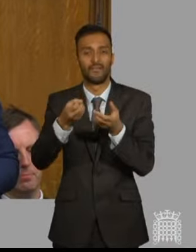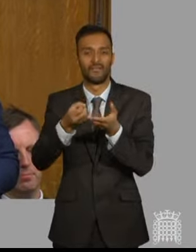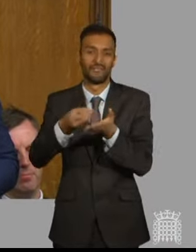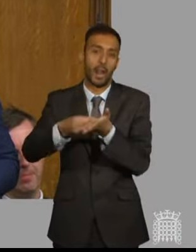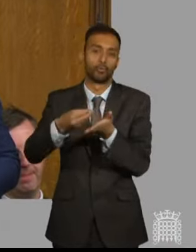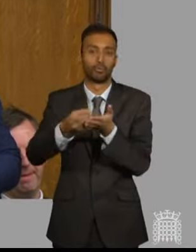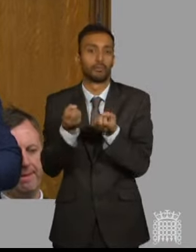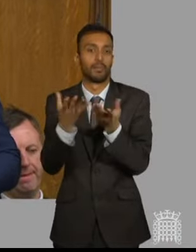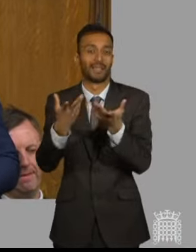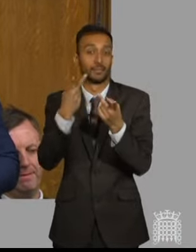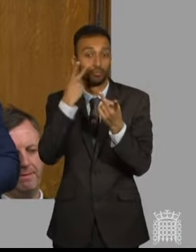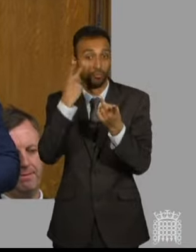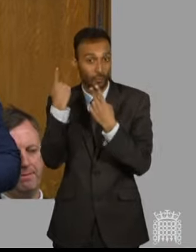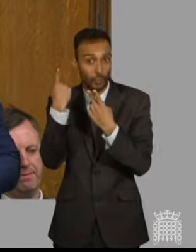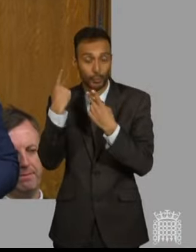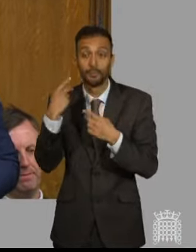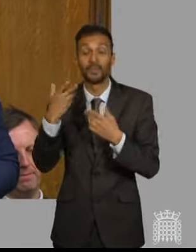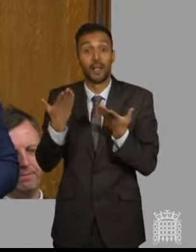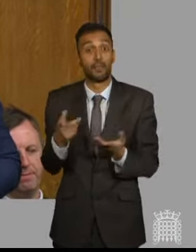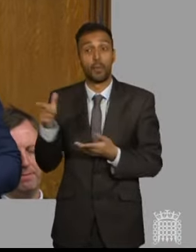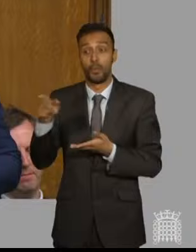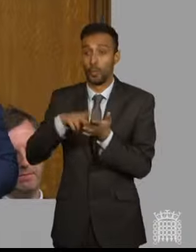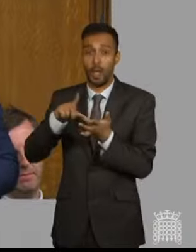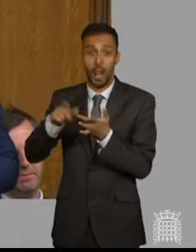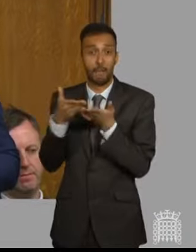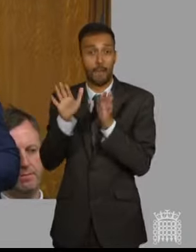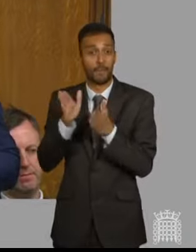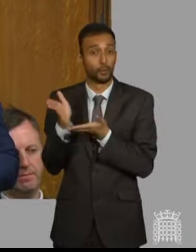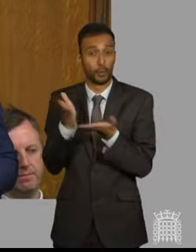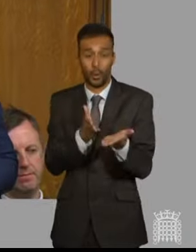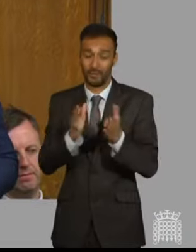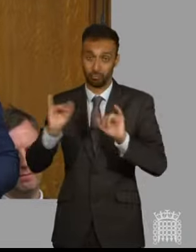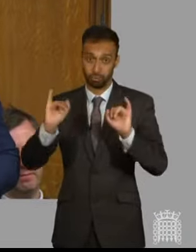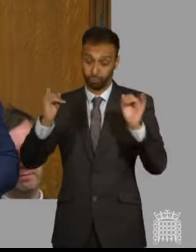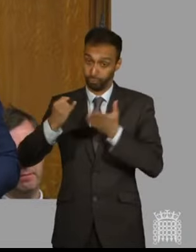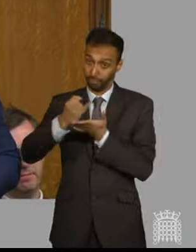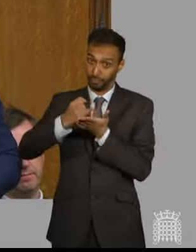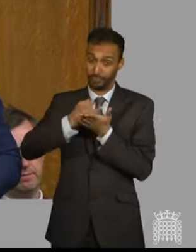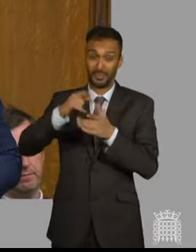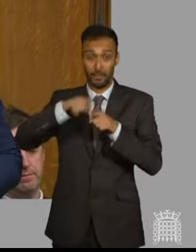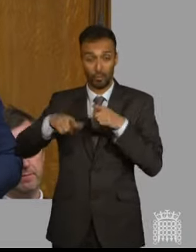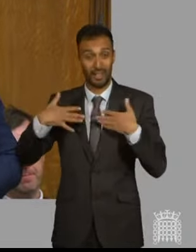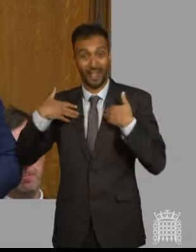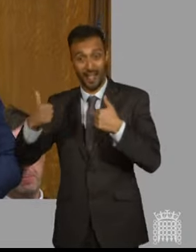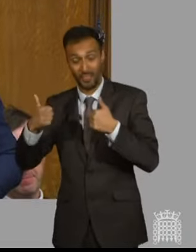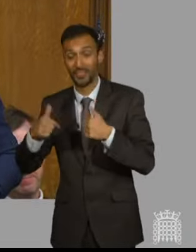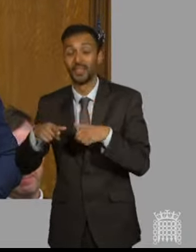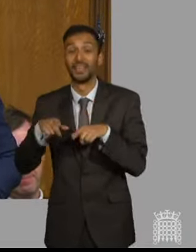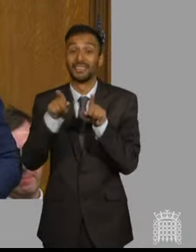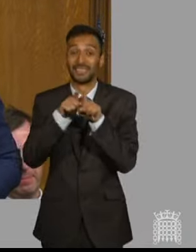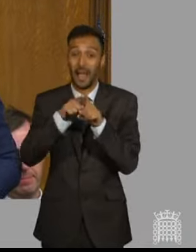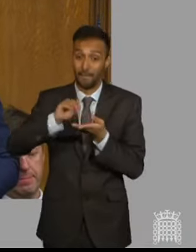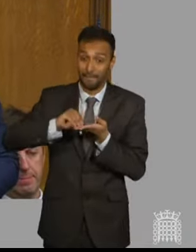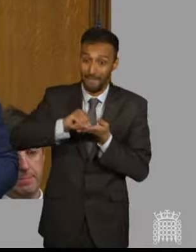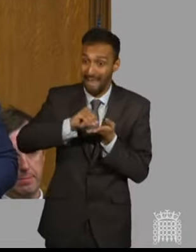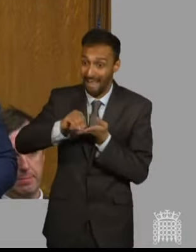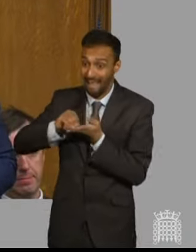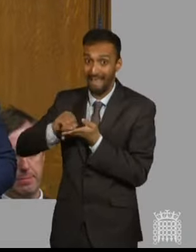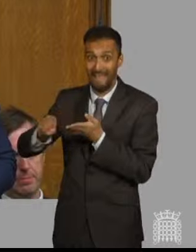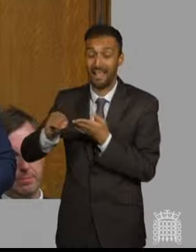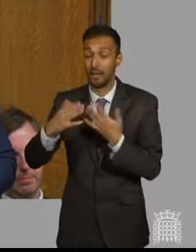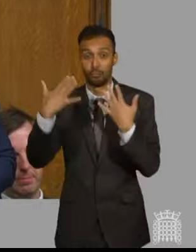health, and there are urgent public sector pay pressures which must be addressed. Last month, the Secretary of State said that the negotiations